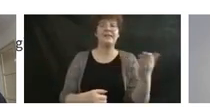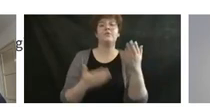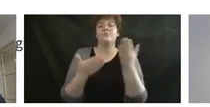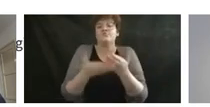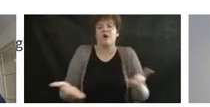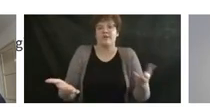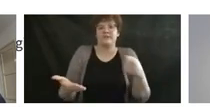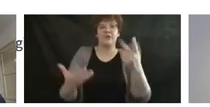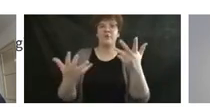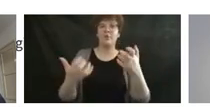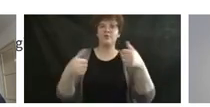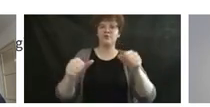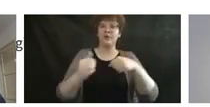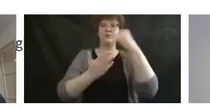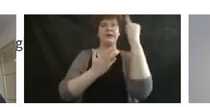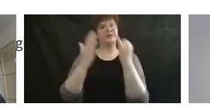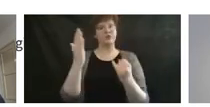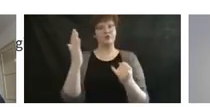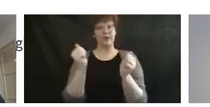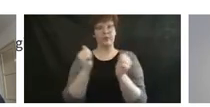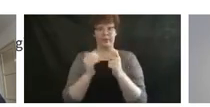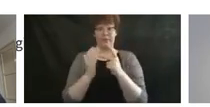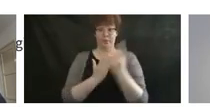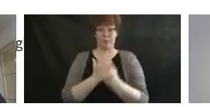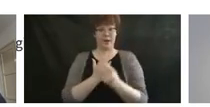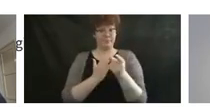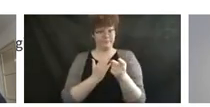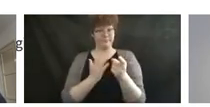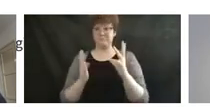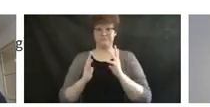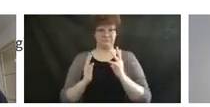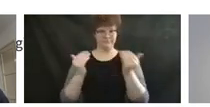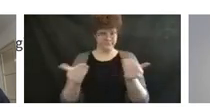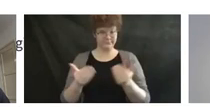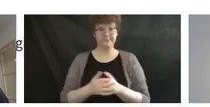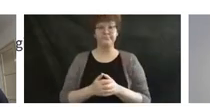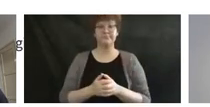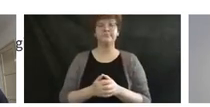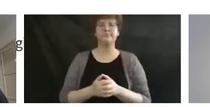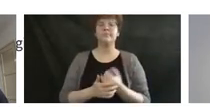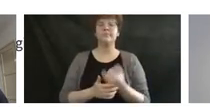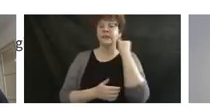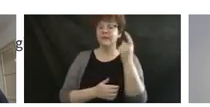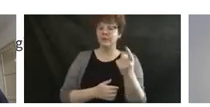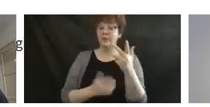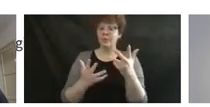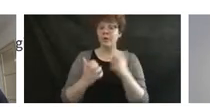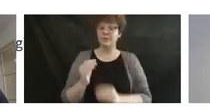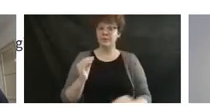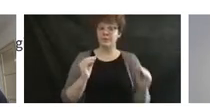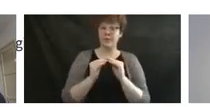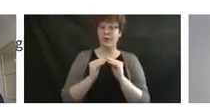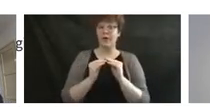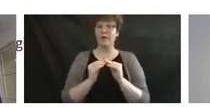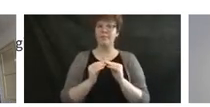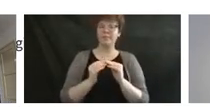in using Adobe Illustrator, then you're welcome to do so. If you would like to be more experimental and